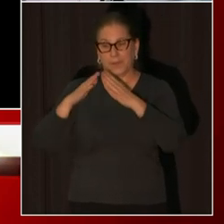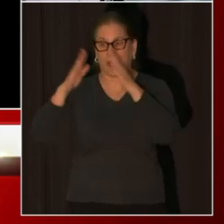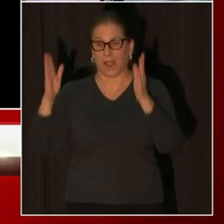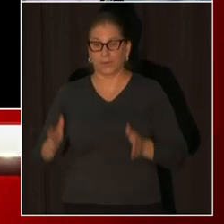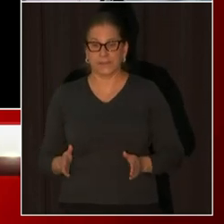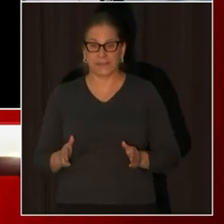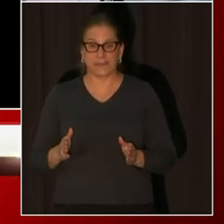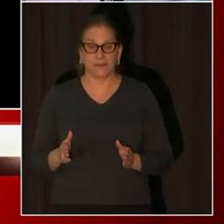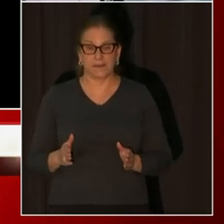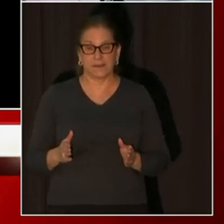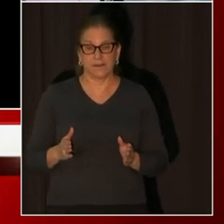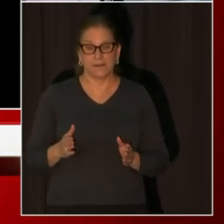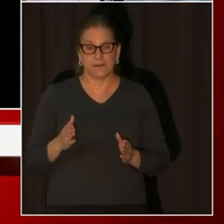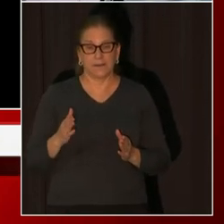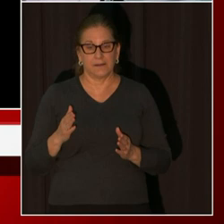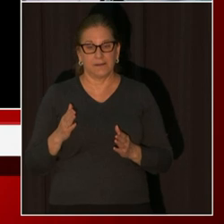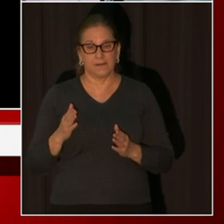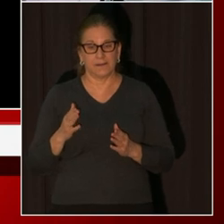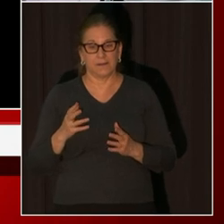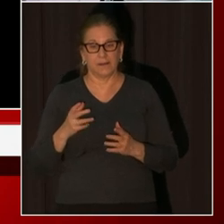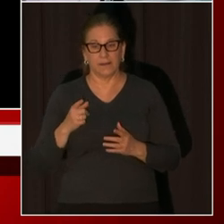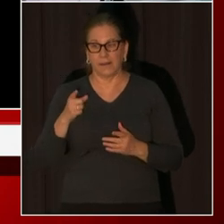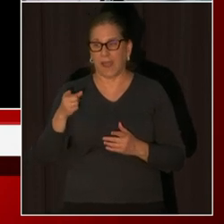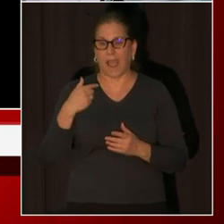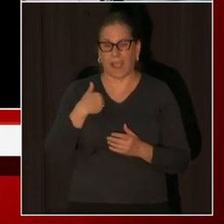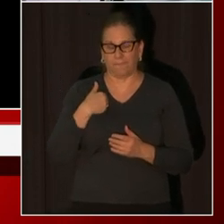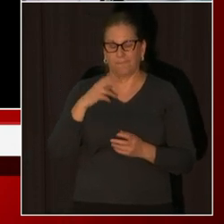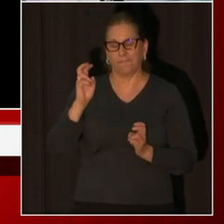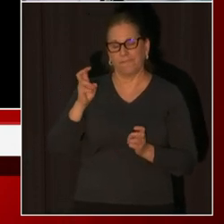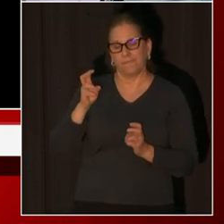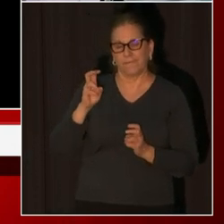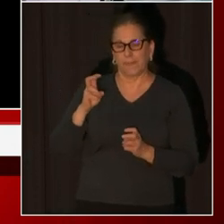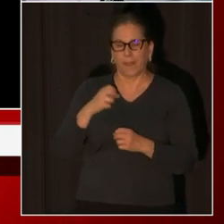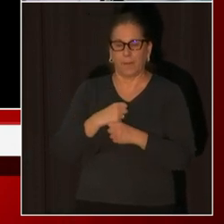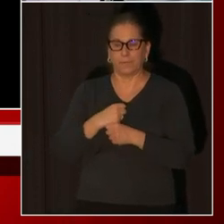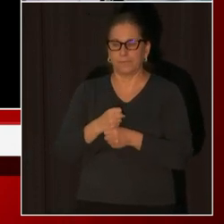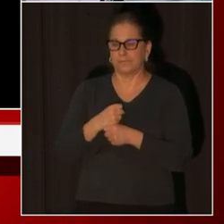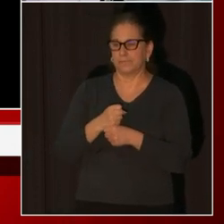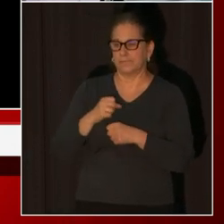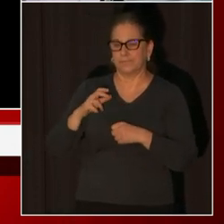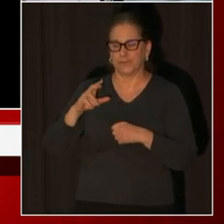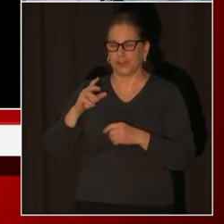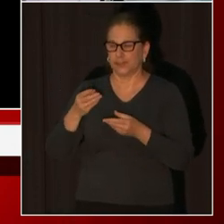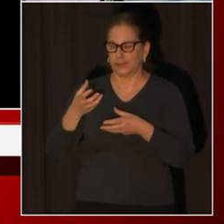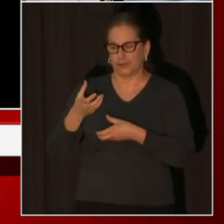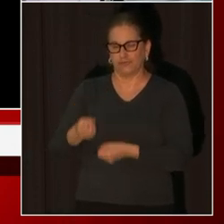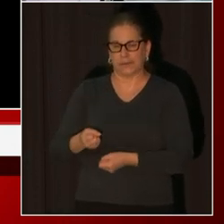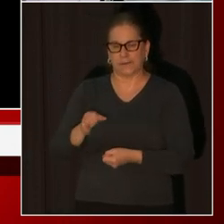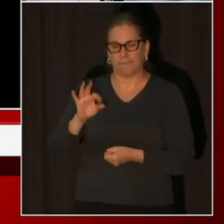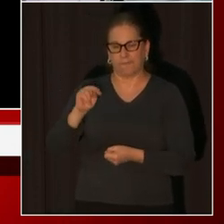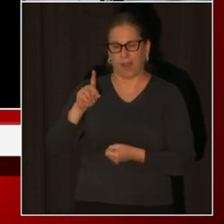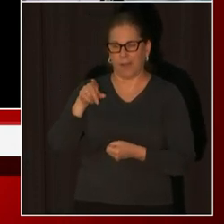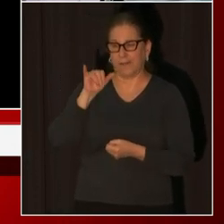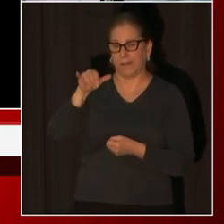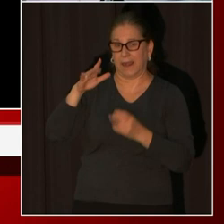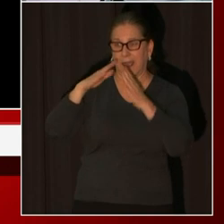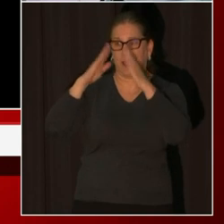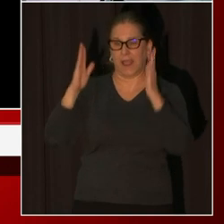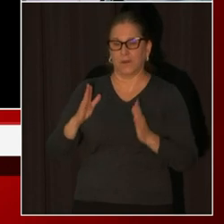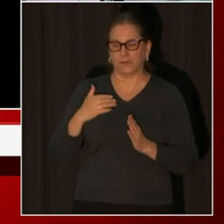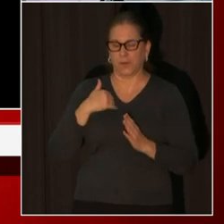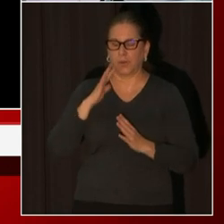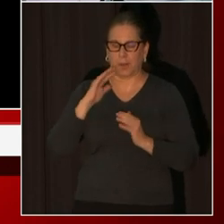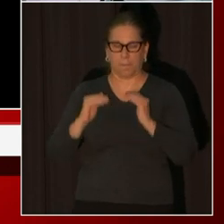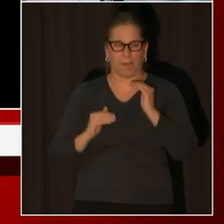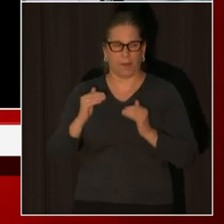amounts, we are using a portion of those reserves to balance that budget, and we'll talk about that in the future slide.